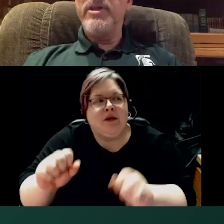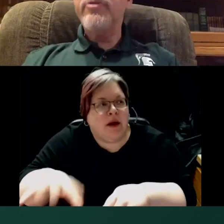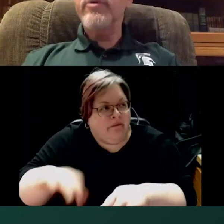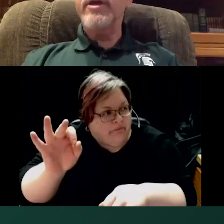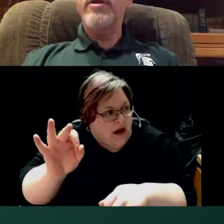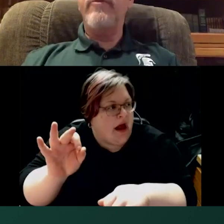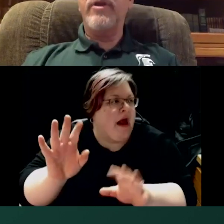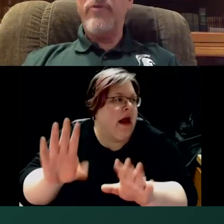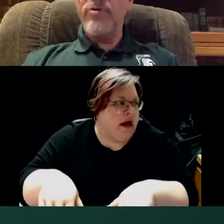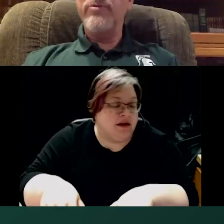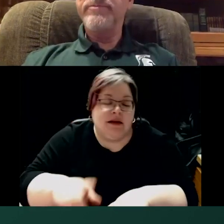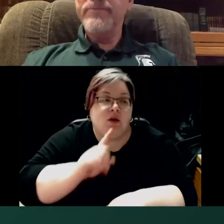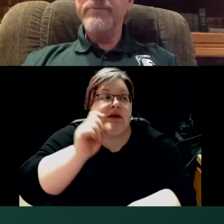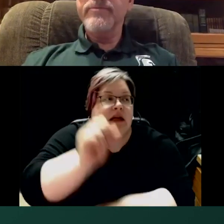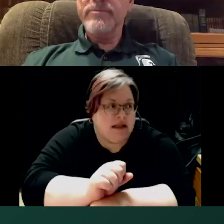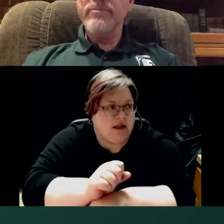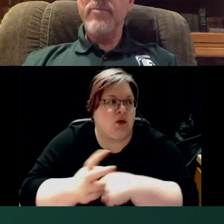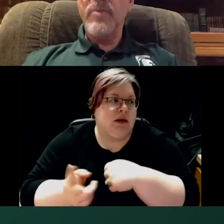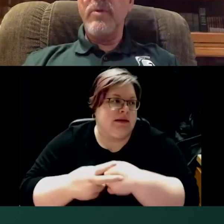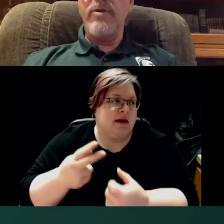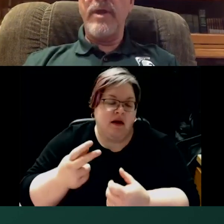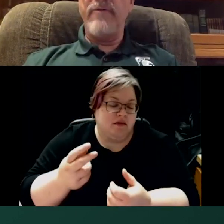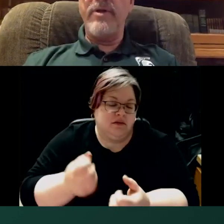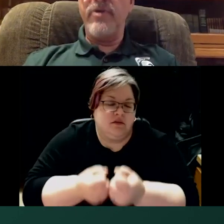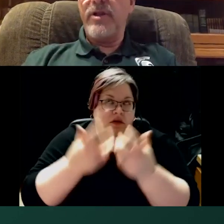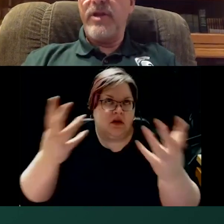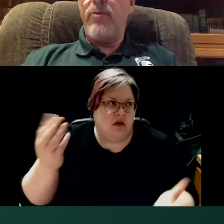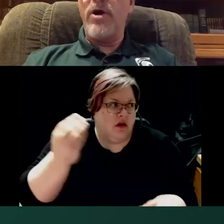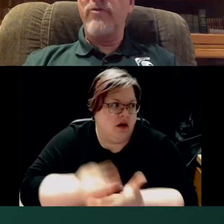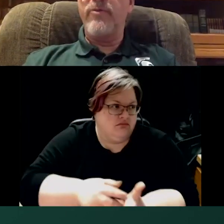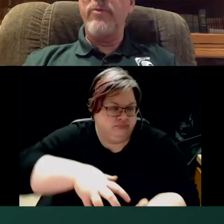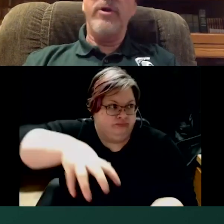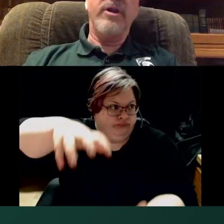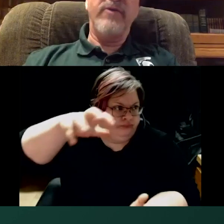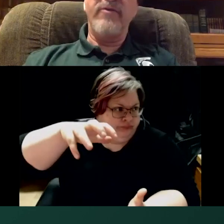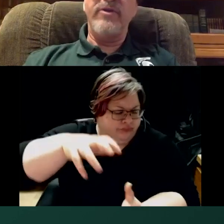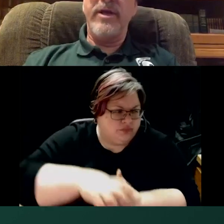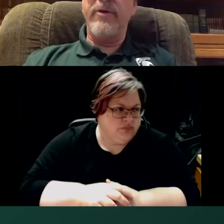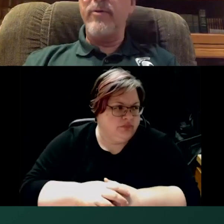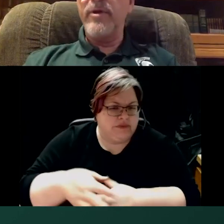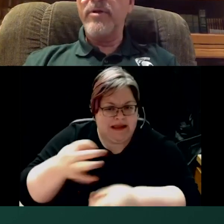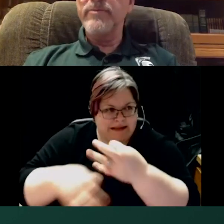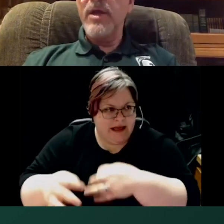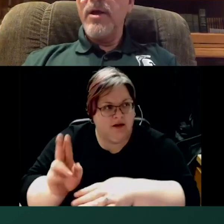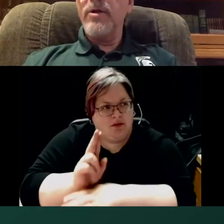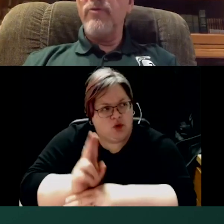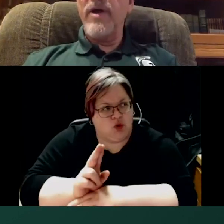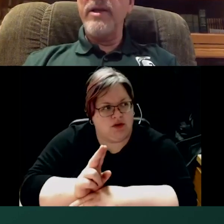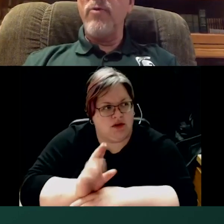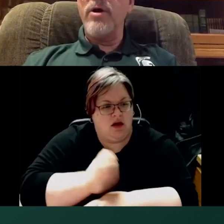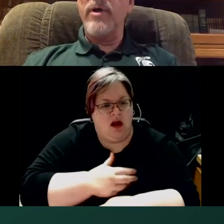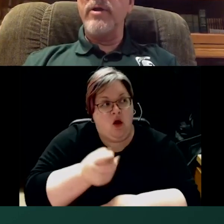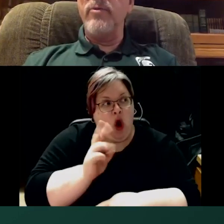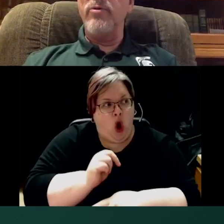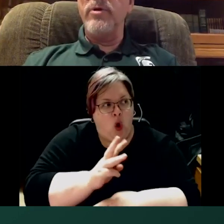it would literally save us a fortune, rather than having just to take water from the moon instead of having to carry it with us. So